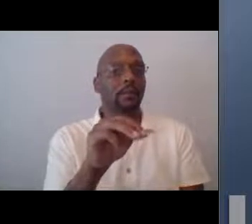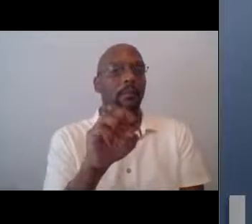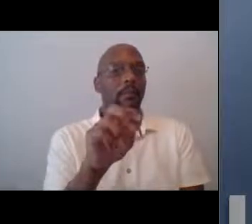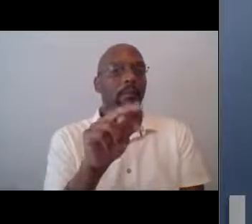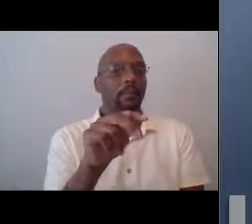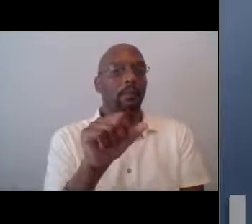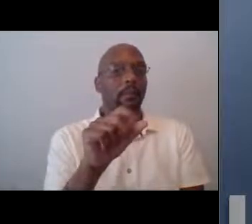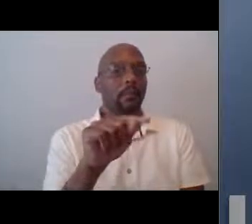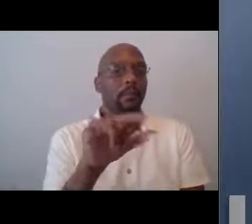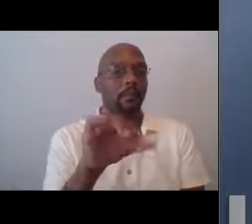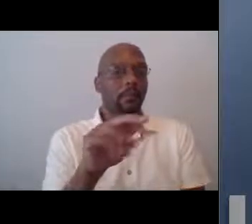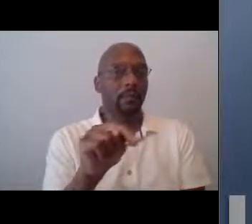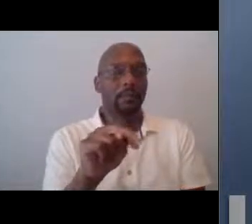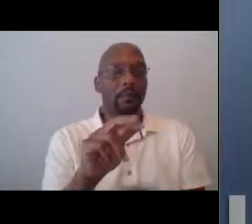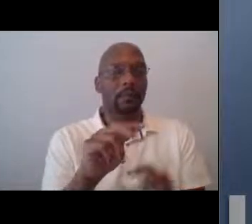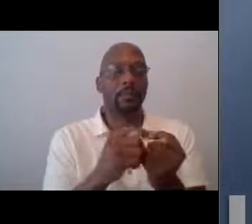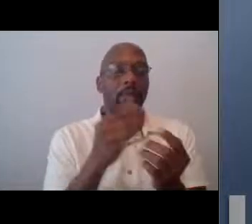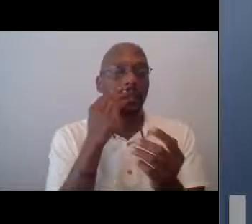the finish just to get the